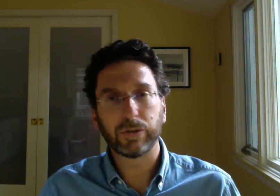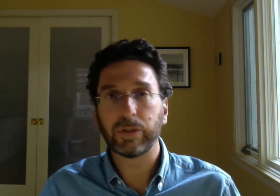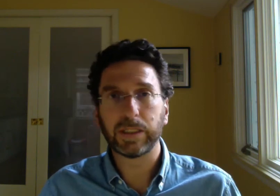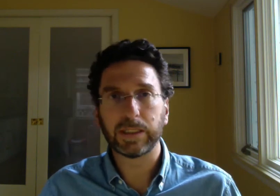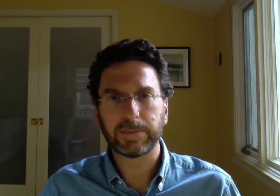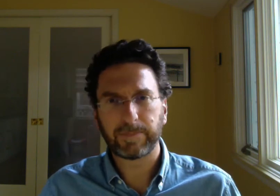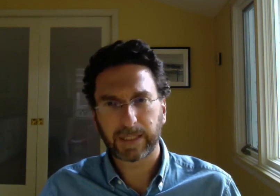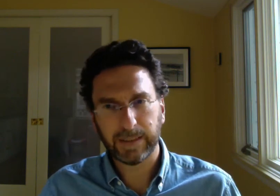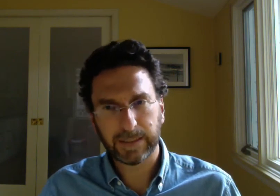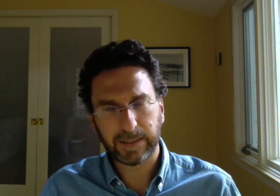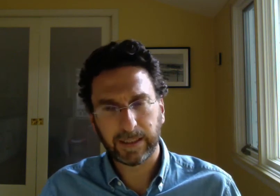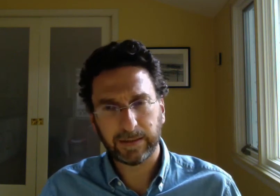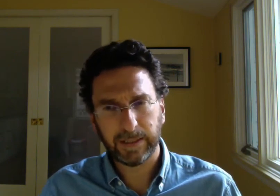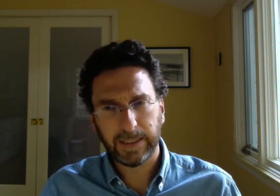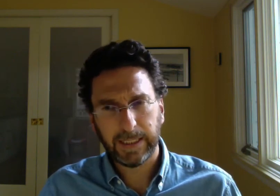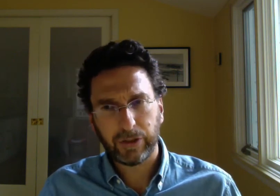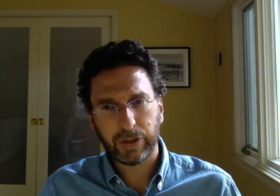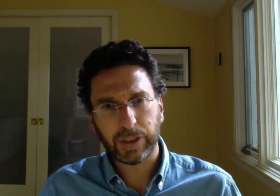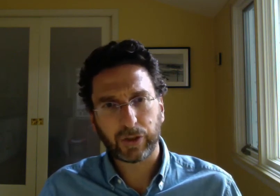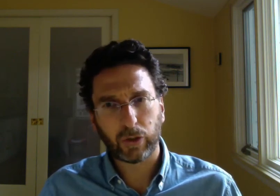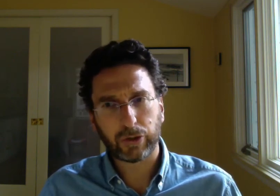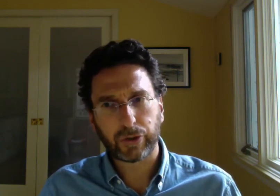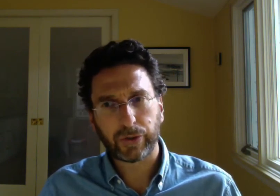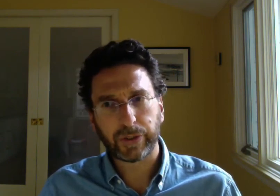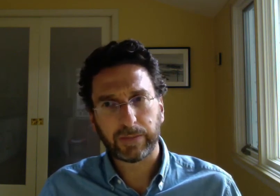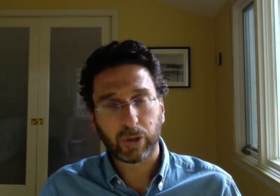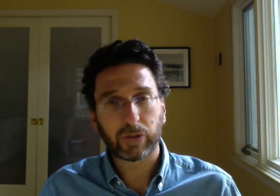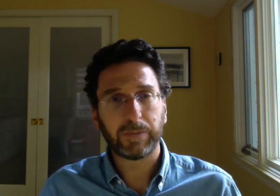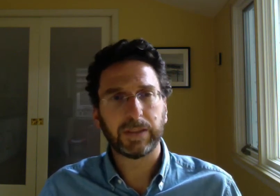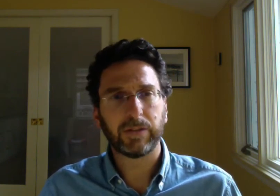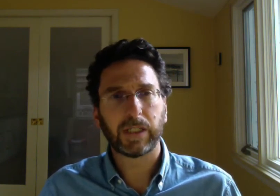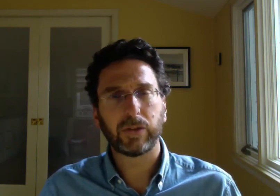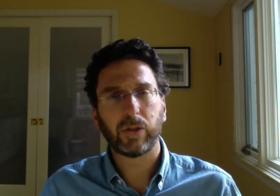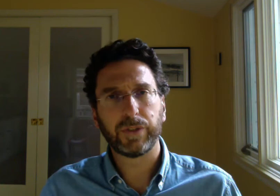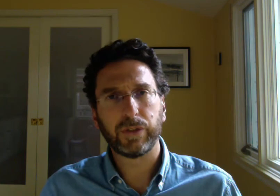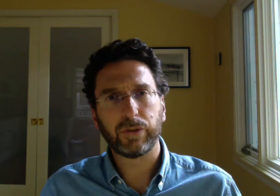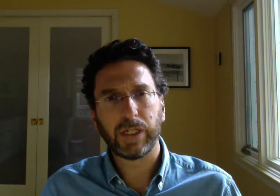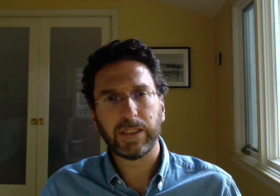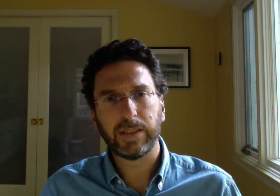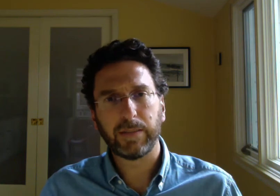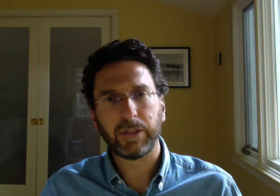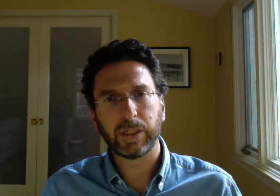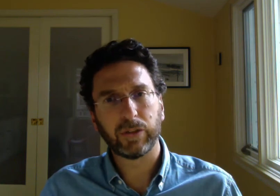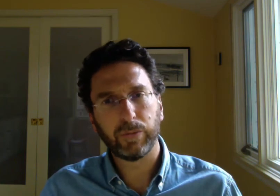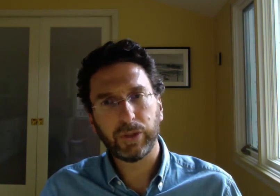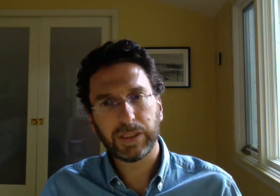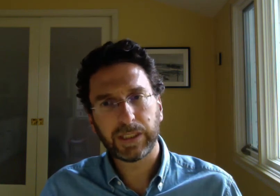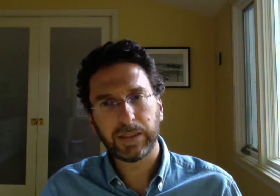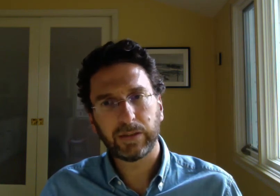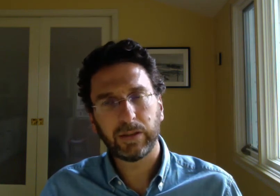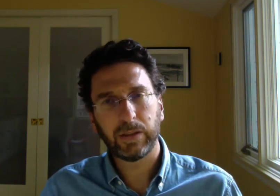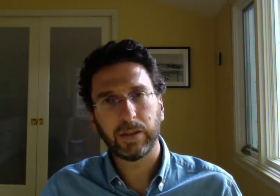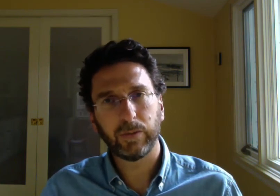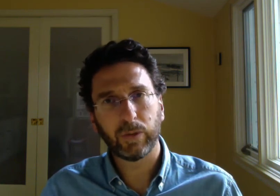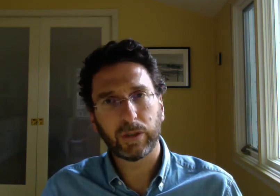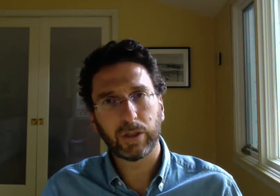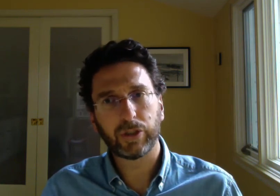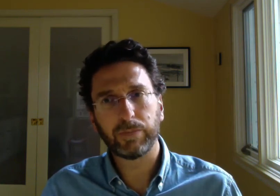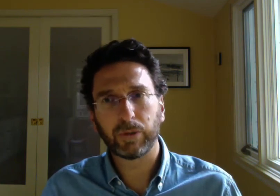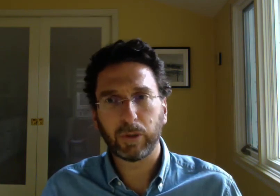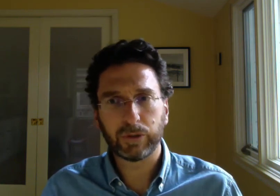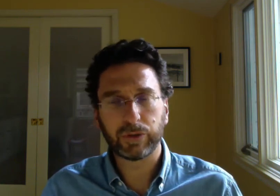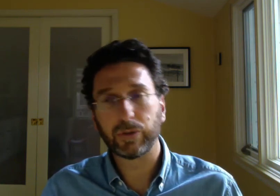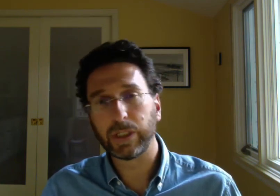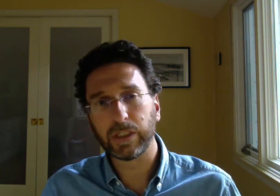,000 Ukrainians in the state. She is also the programming director of the Ukrainian American Community Center, where